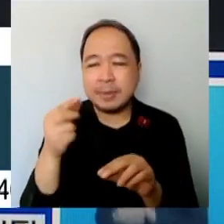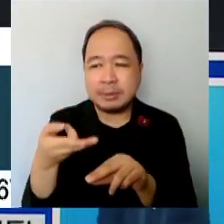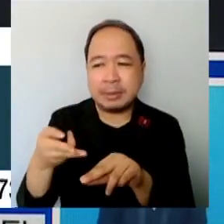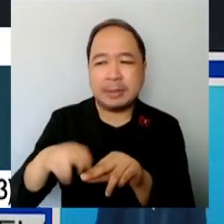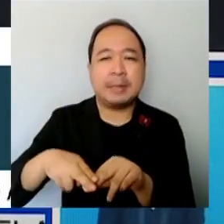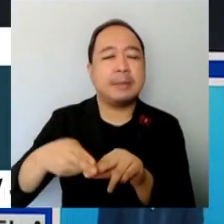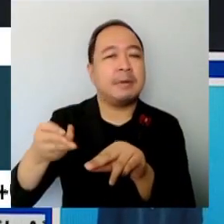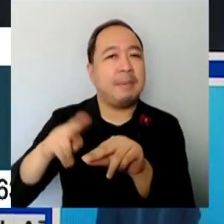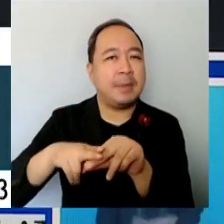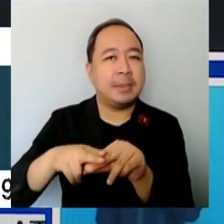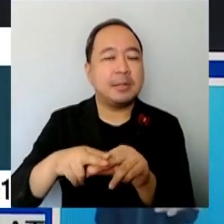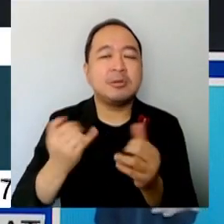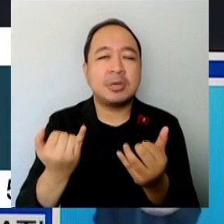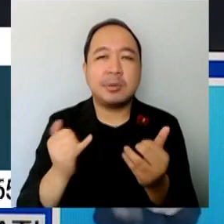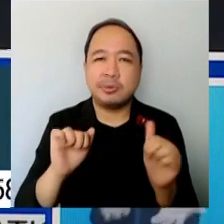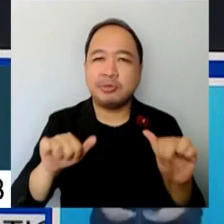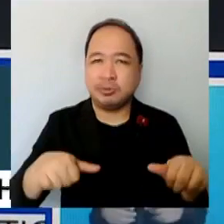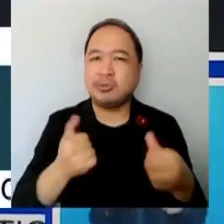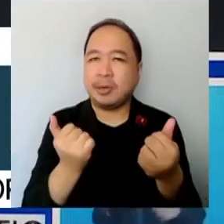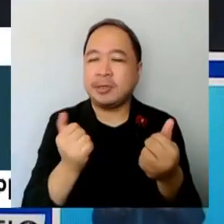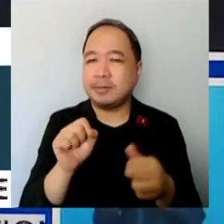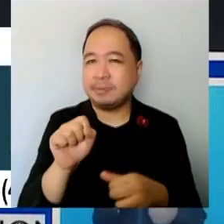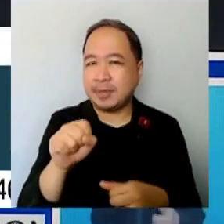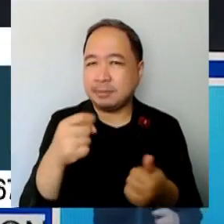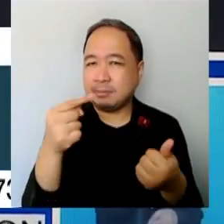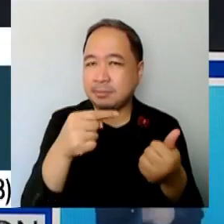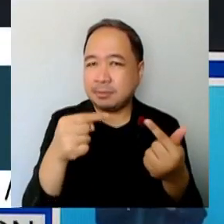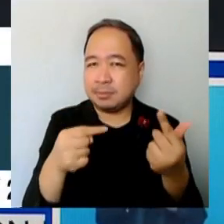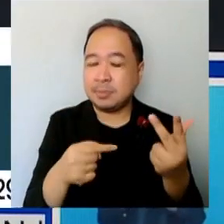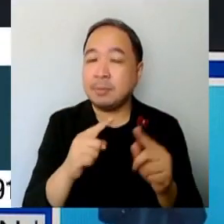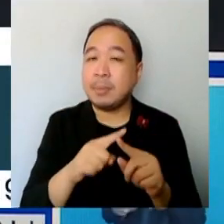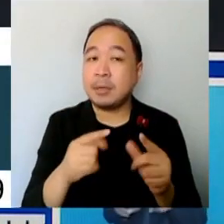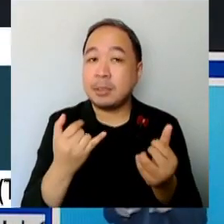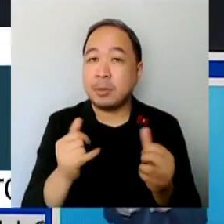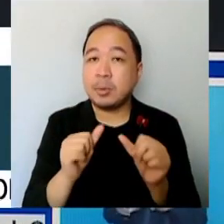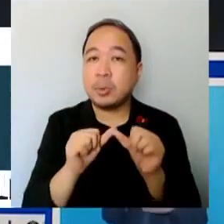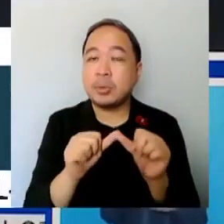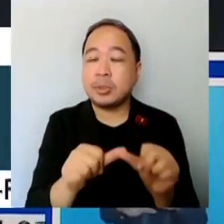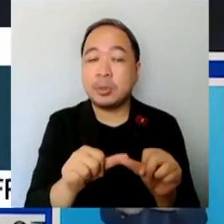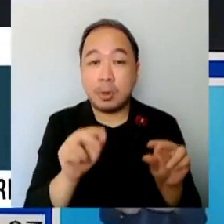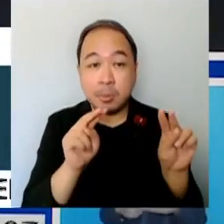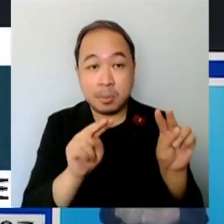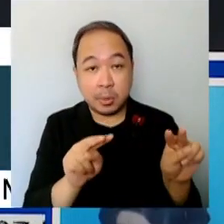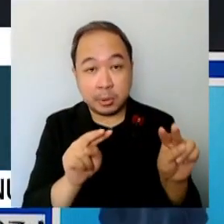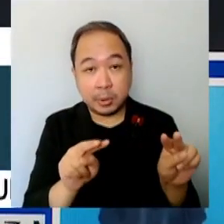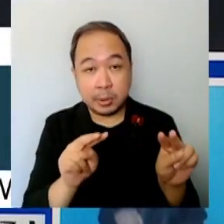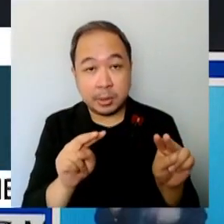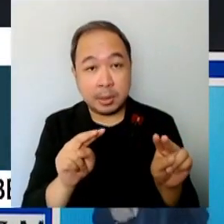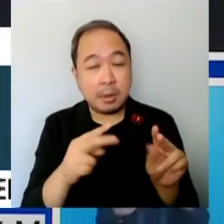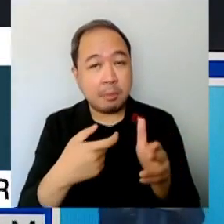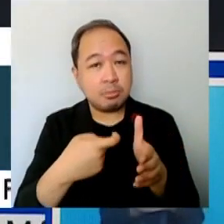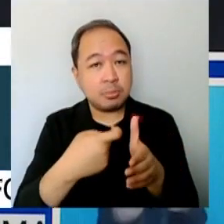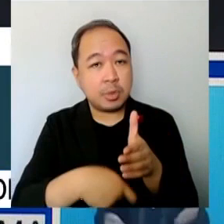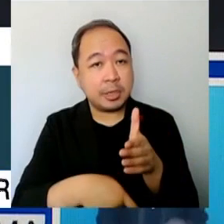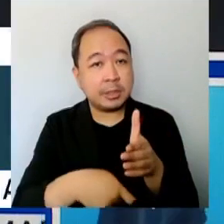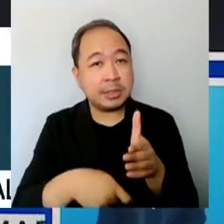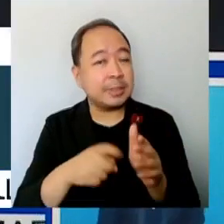Kaya ito yung mga challenges, but we are continuously monitoring the prices of the different